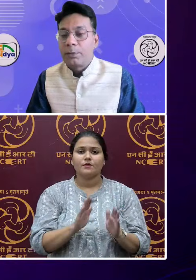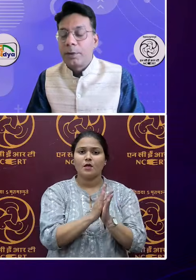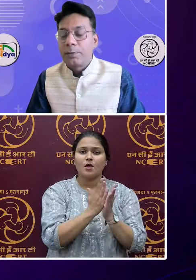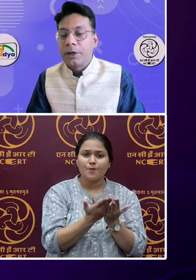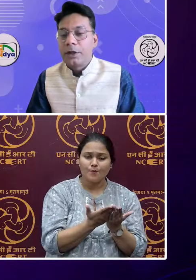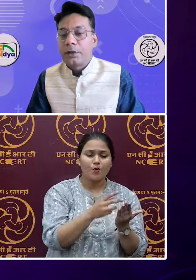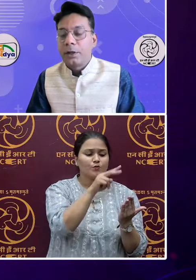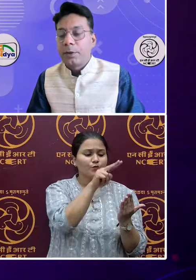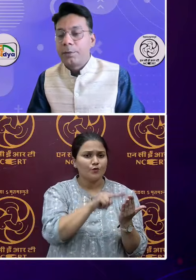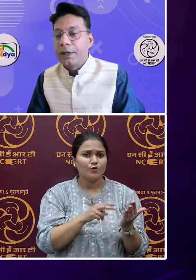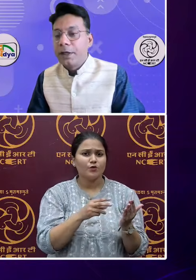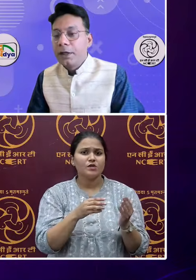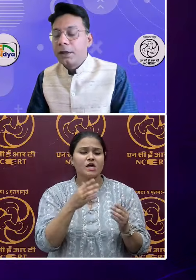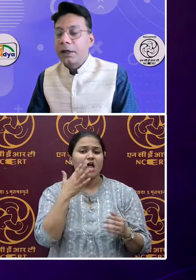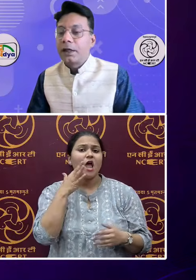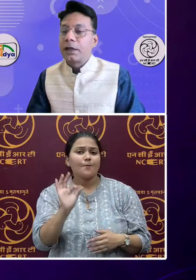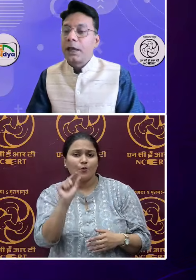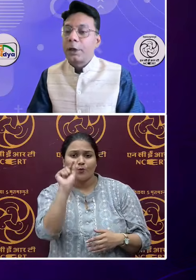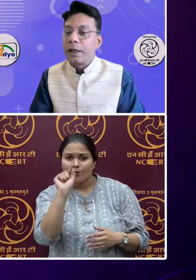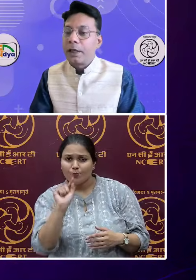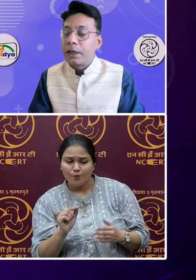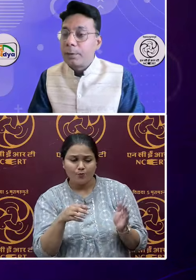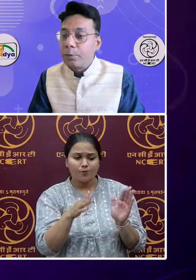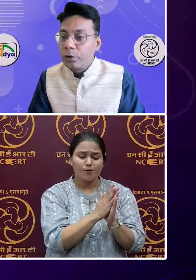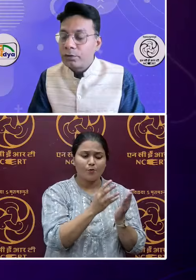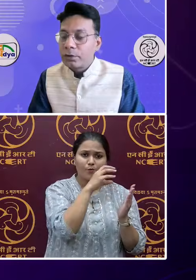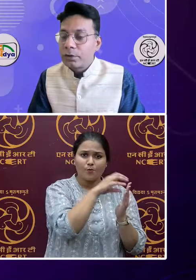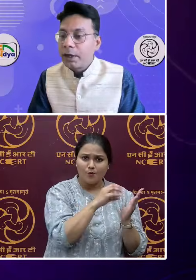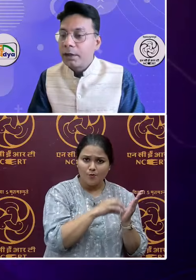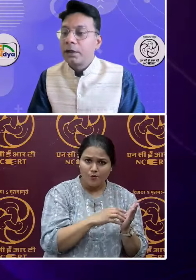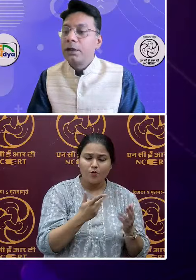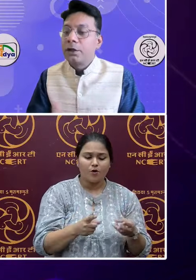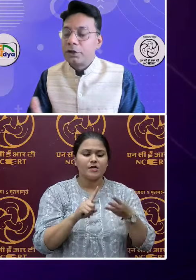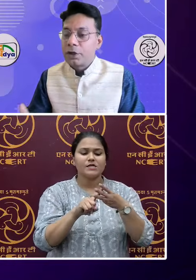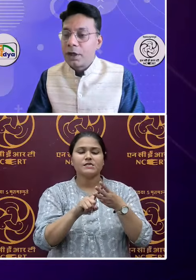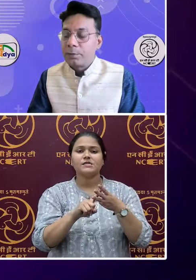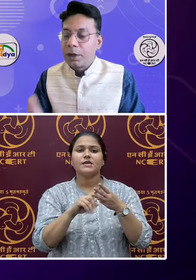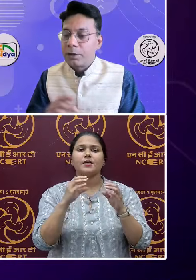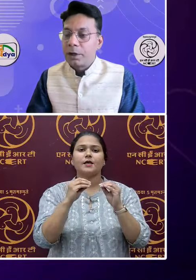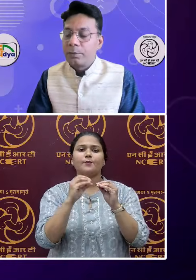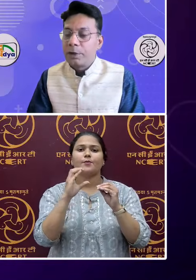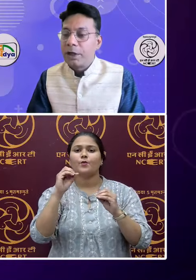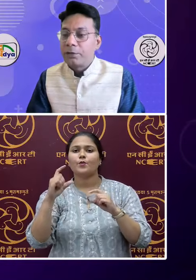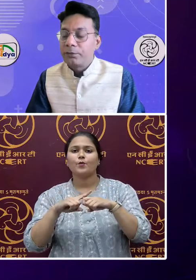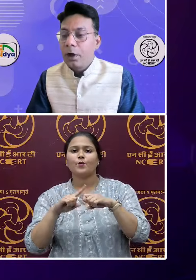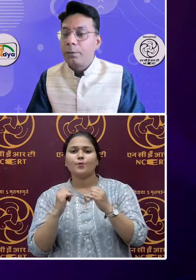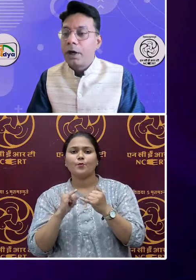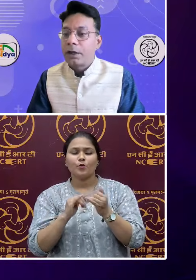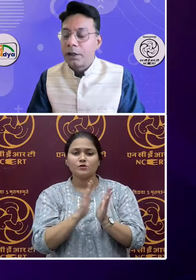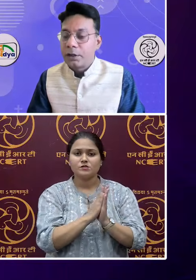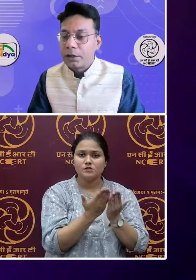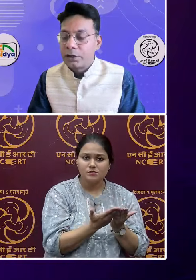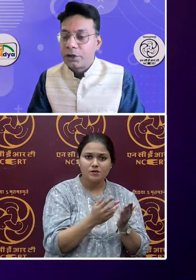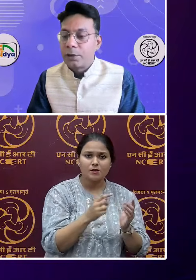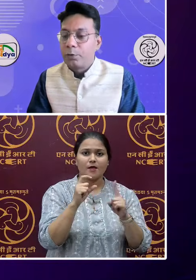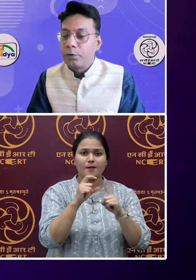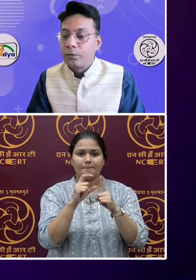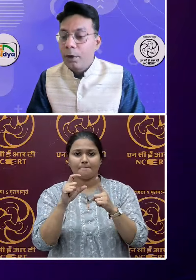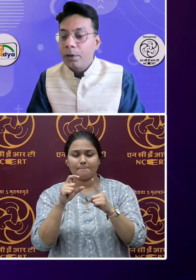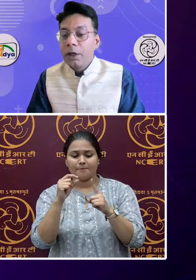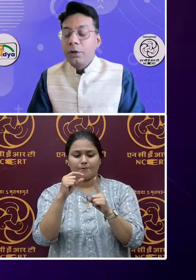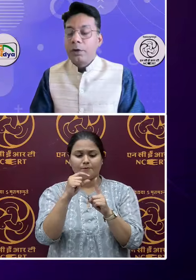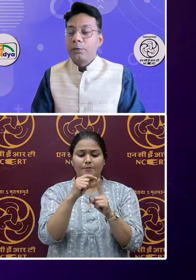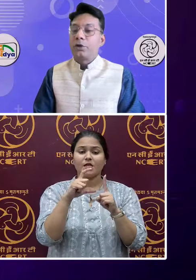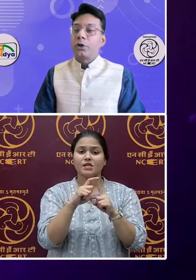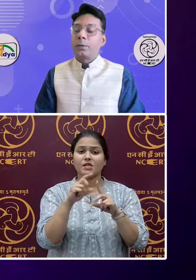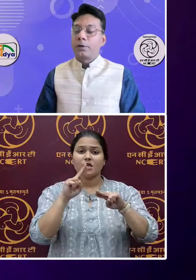notes, they may be taken care by e-books, correct? In PDF form or in the digital book